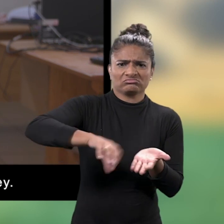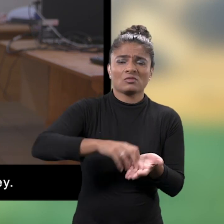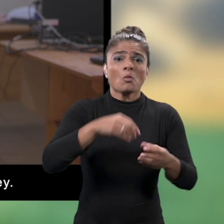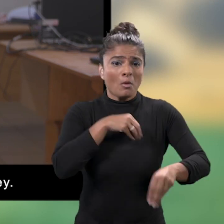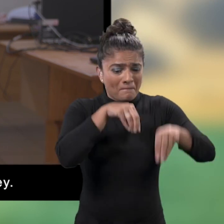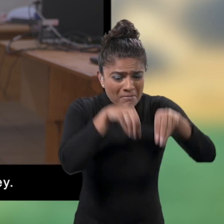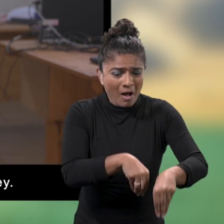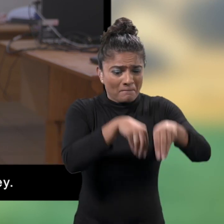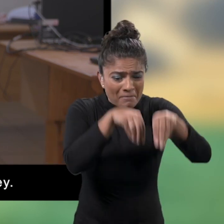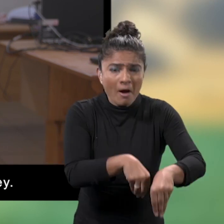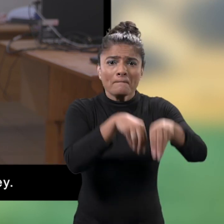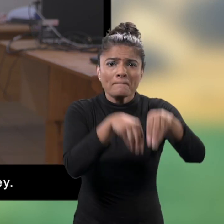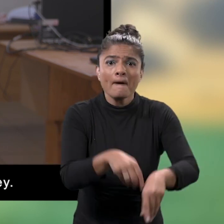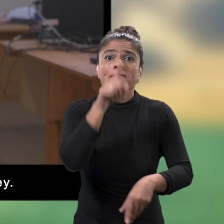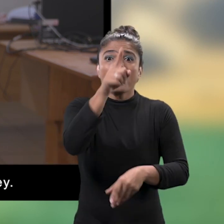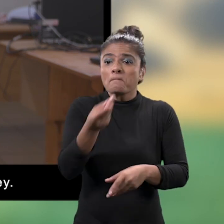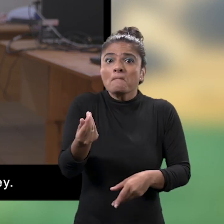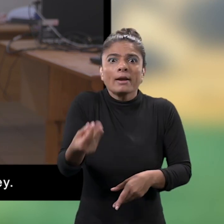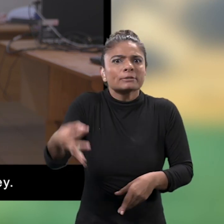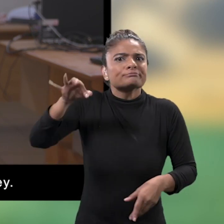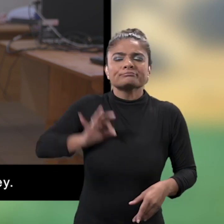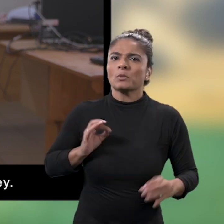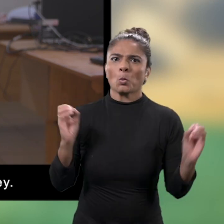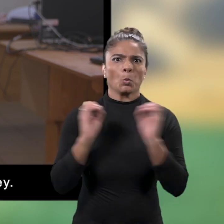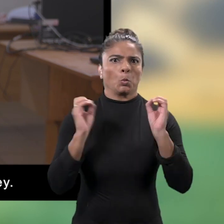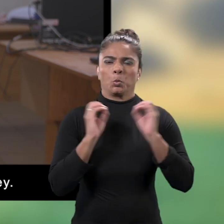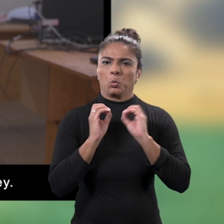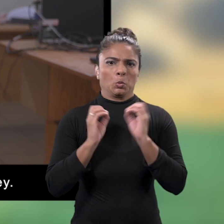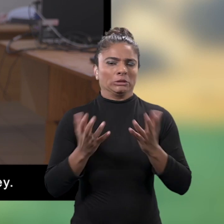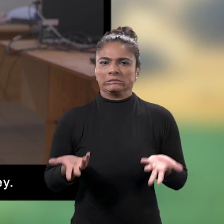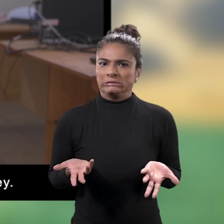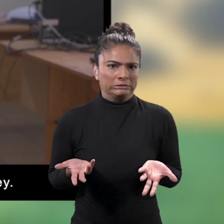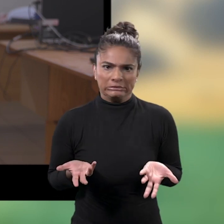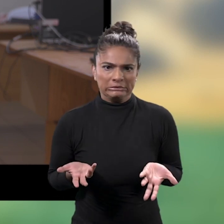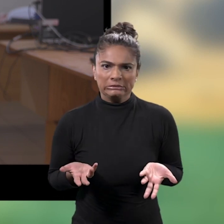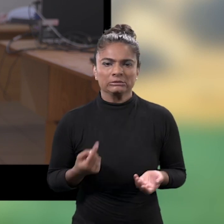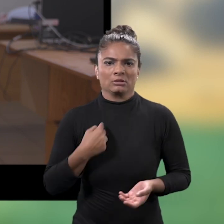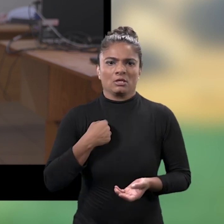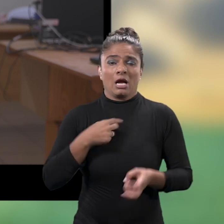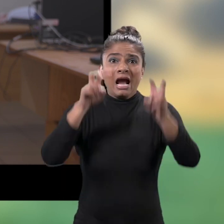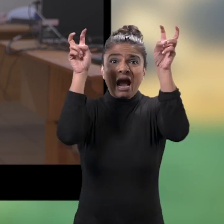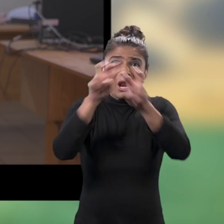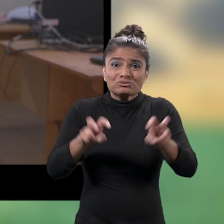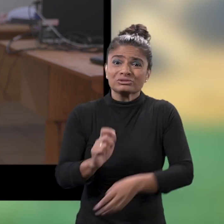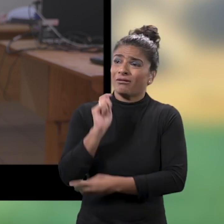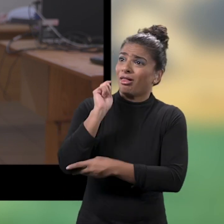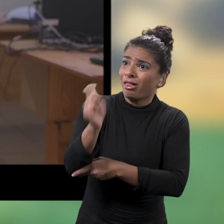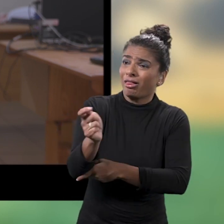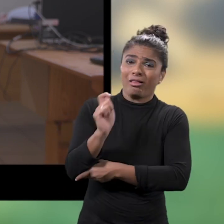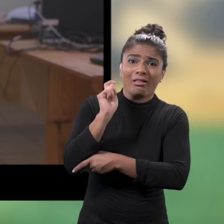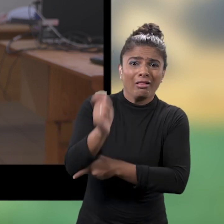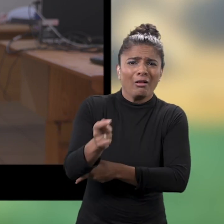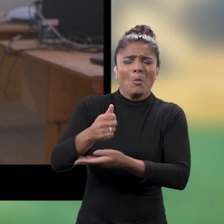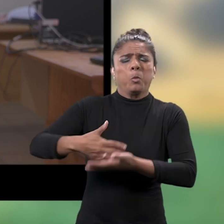Mara-ke nasilima njalo besilima uthola ukuthi asinamali. Uthola ukuthi kosa sibhadele